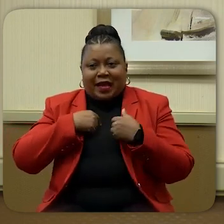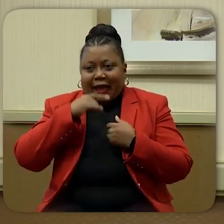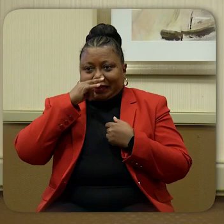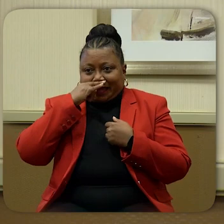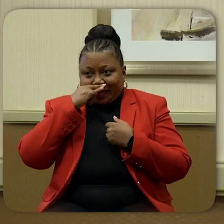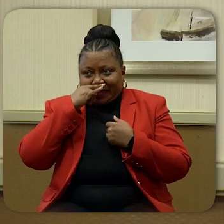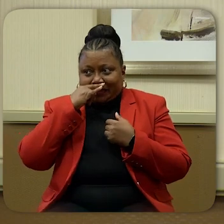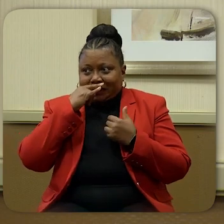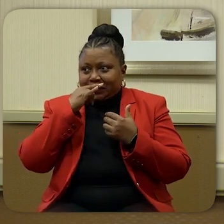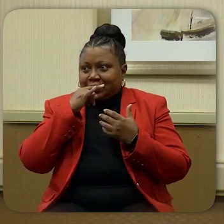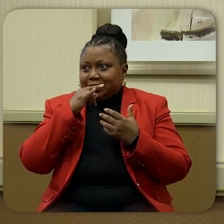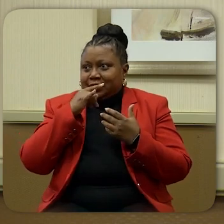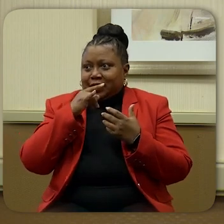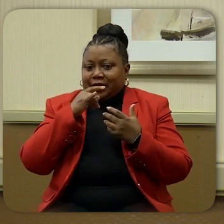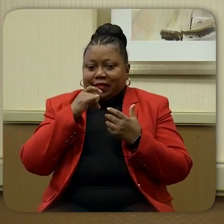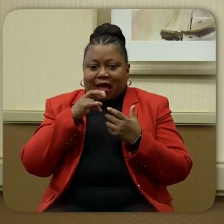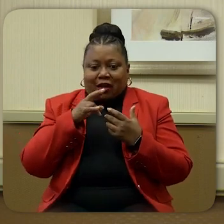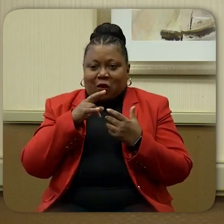kids that are